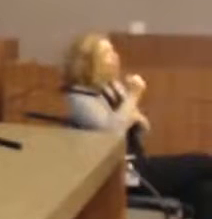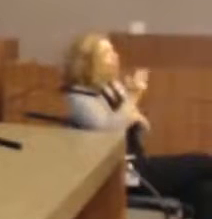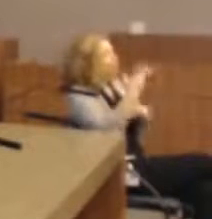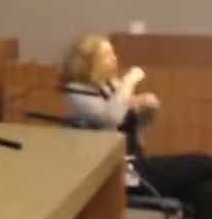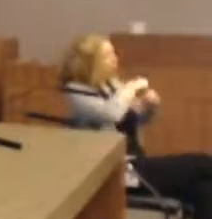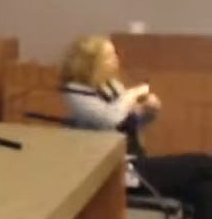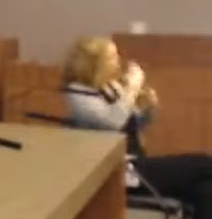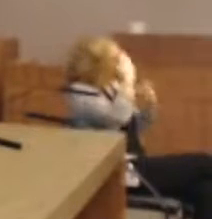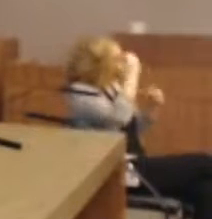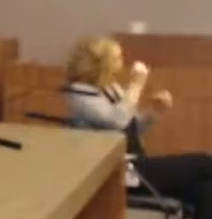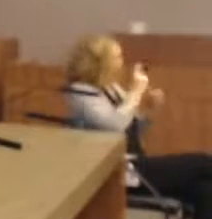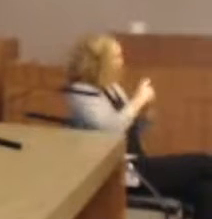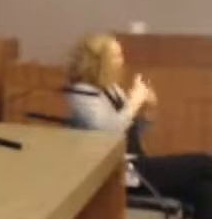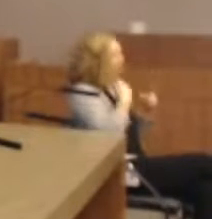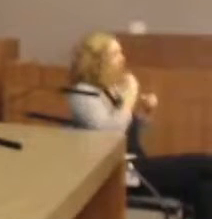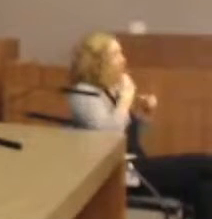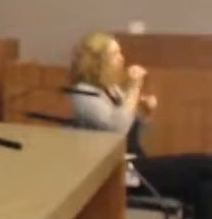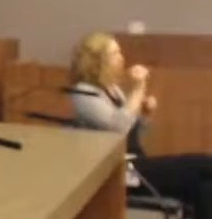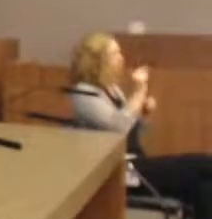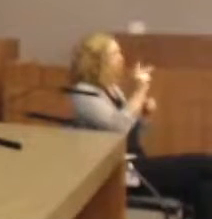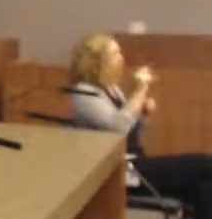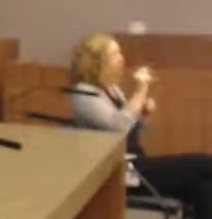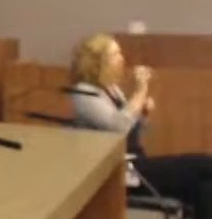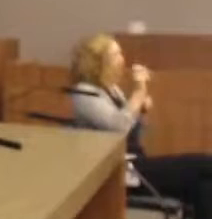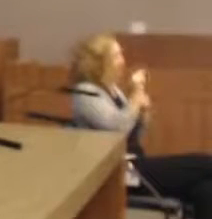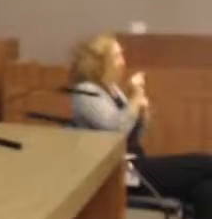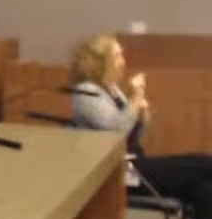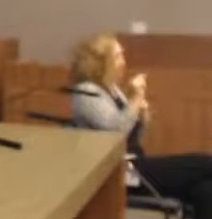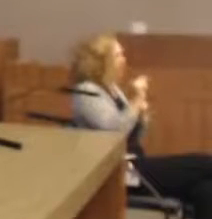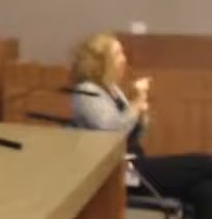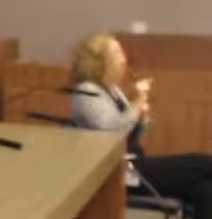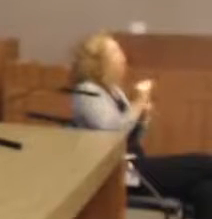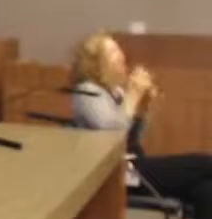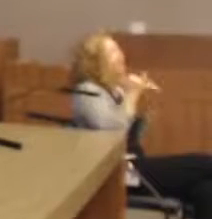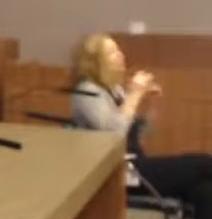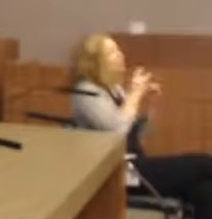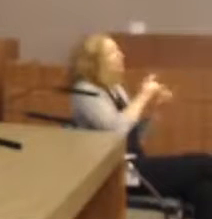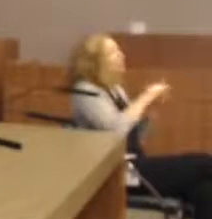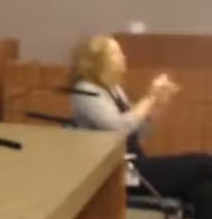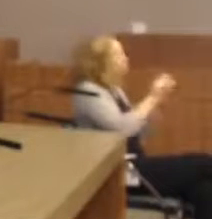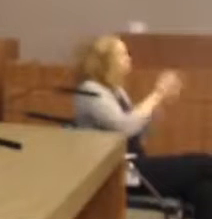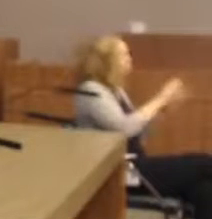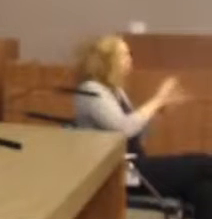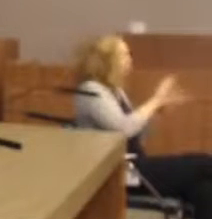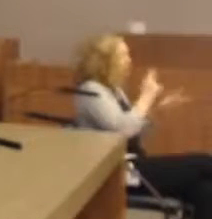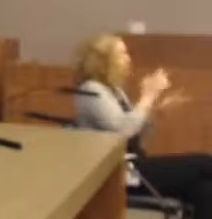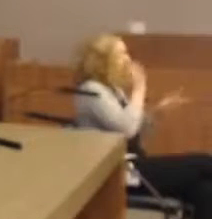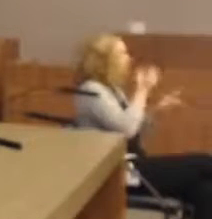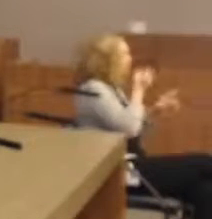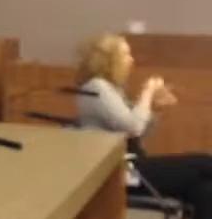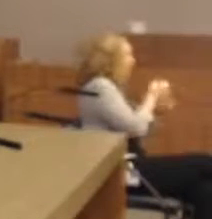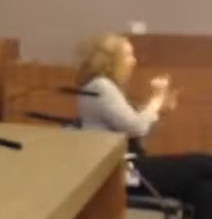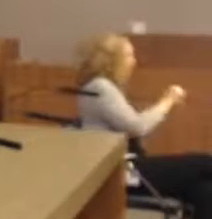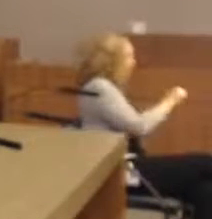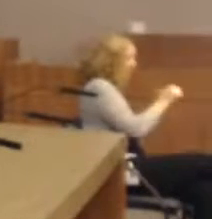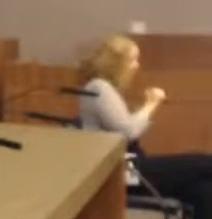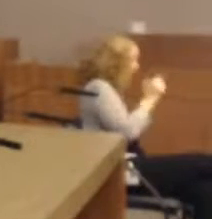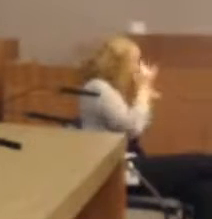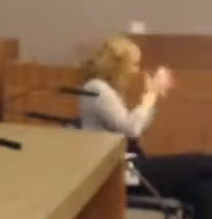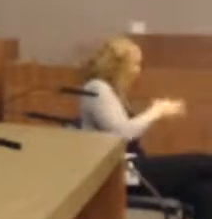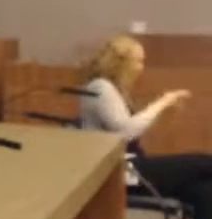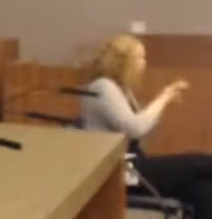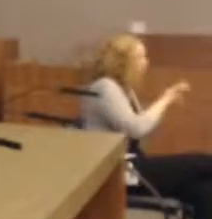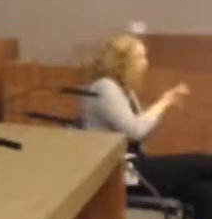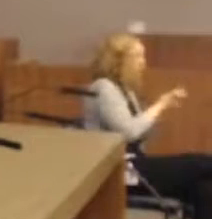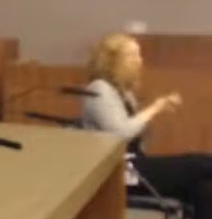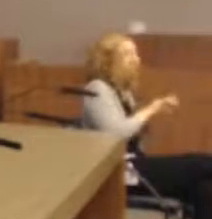verbal context, right? You can't put it into a narrative. Now, something around trauma is going to happen that affects this area. That's why it's important. All right, it